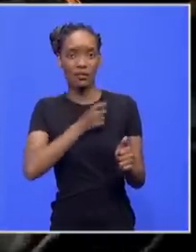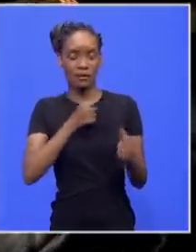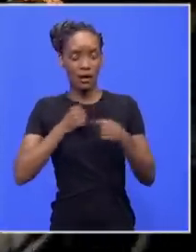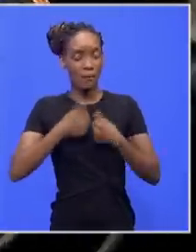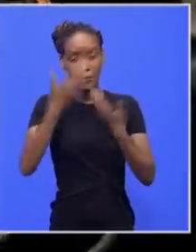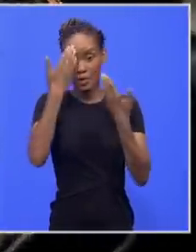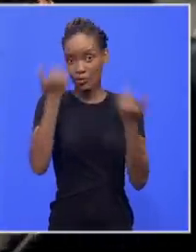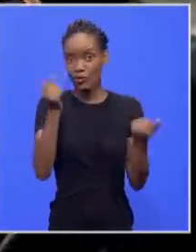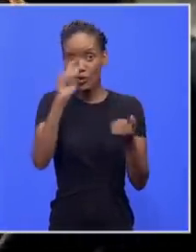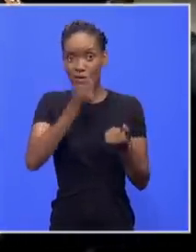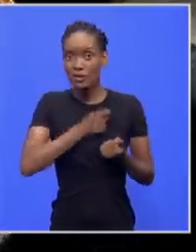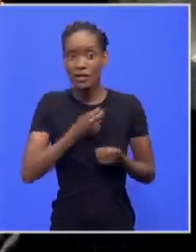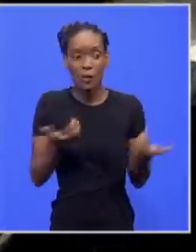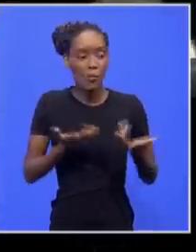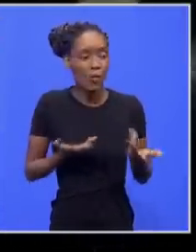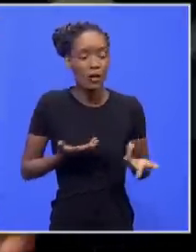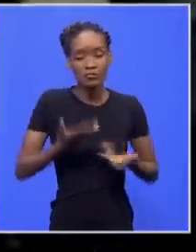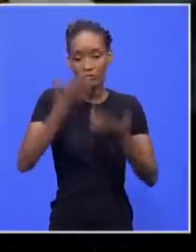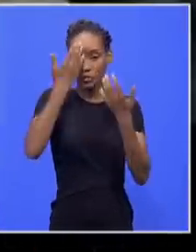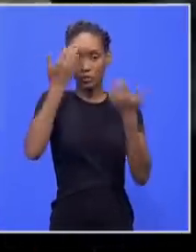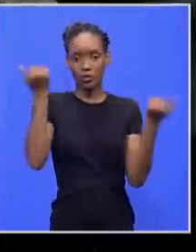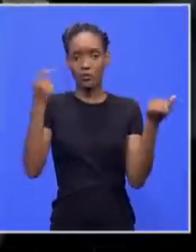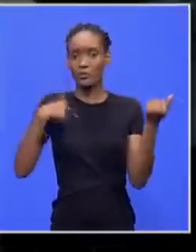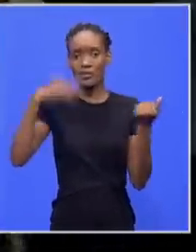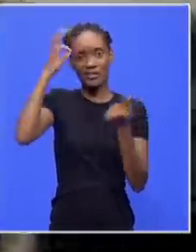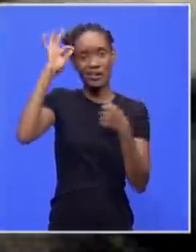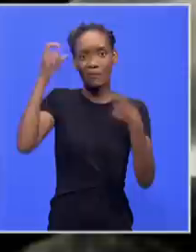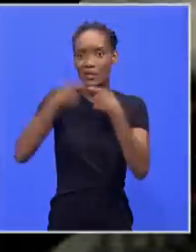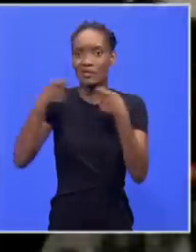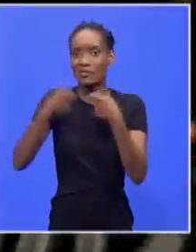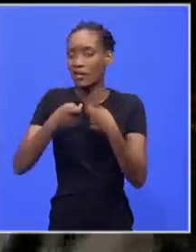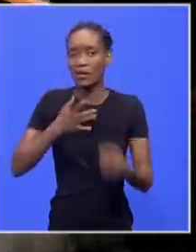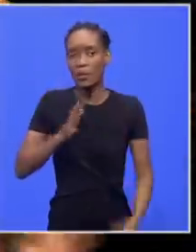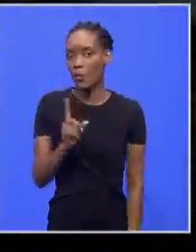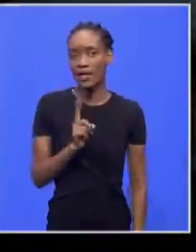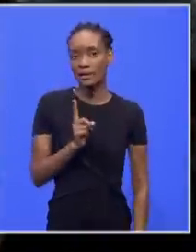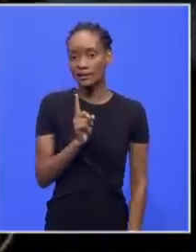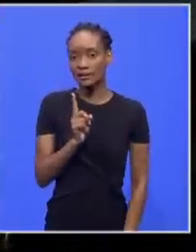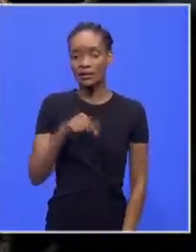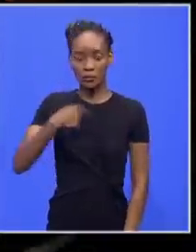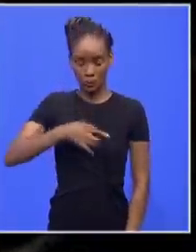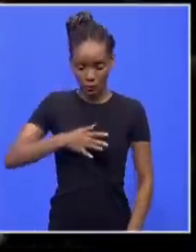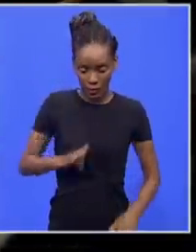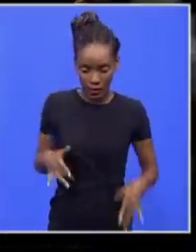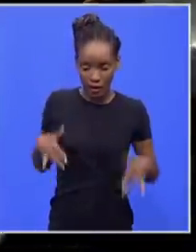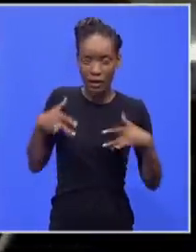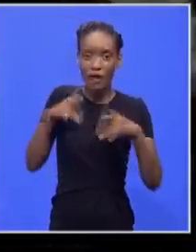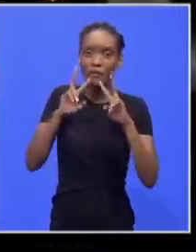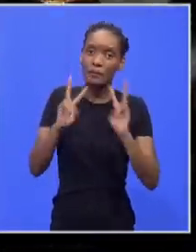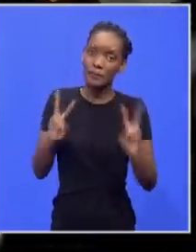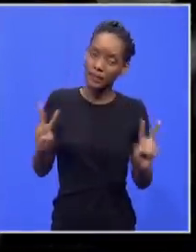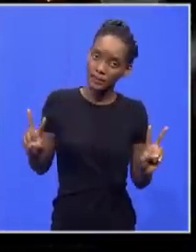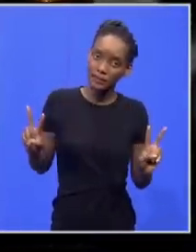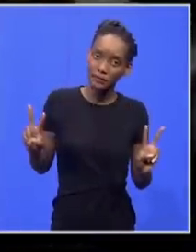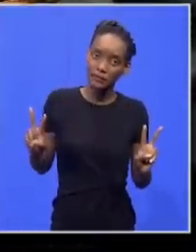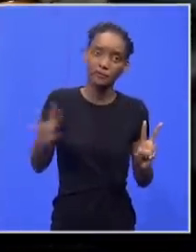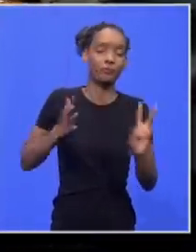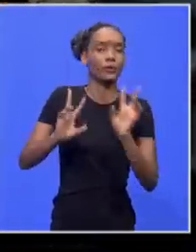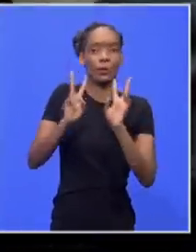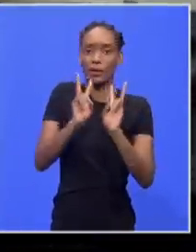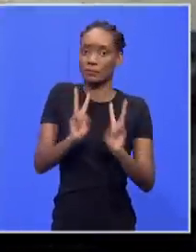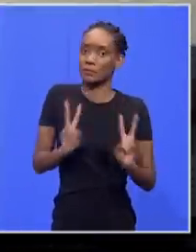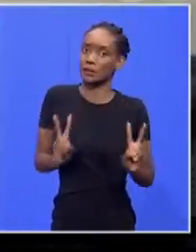now. So we don't want to make any fighting with the government. We're just living in peace. Yeah, we're just living in